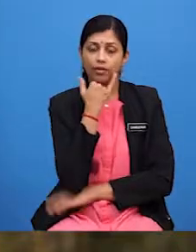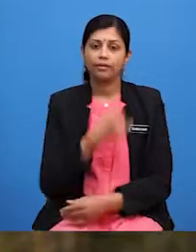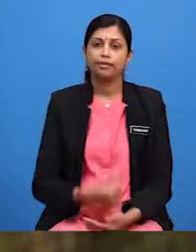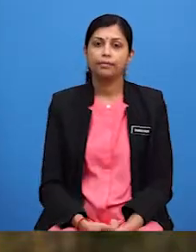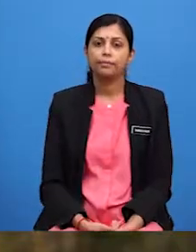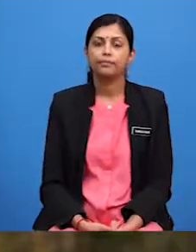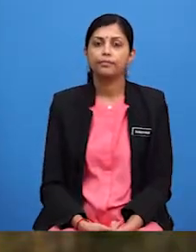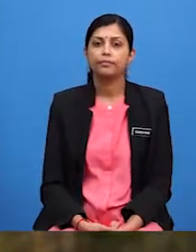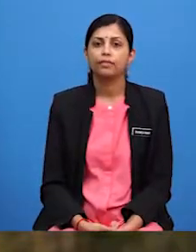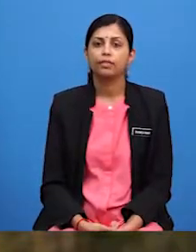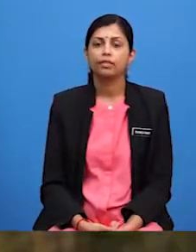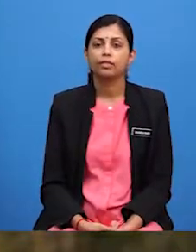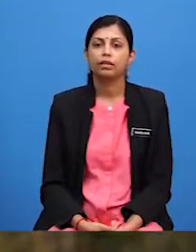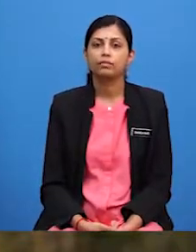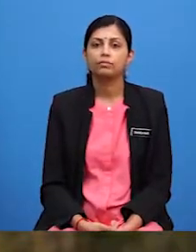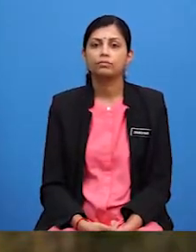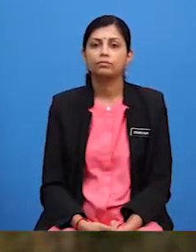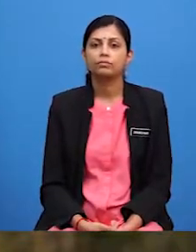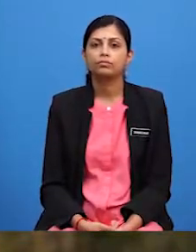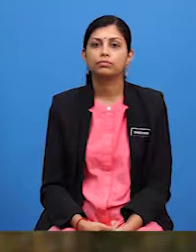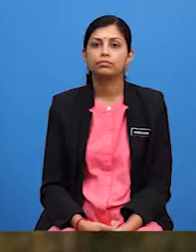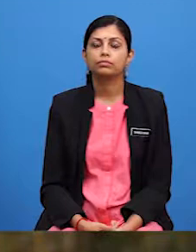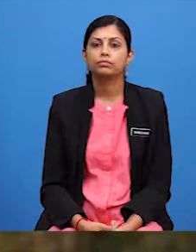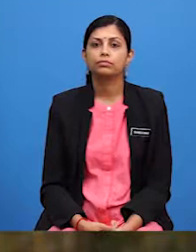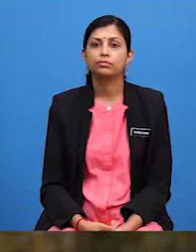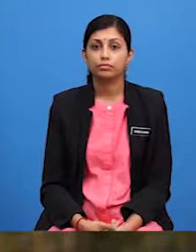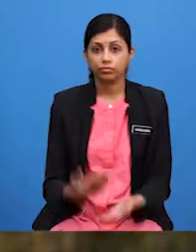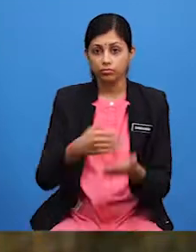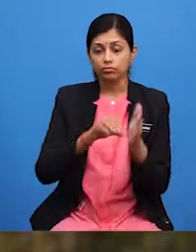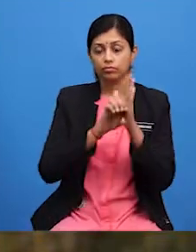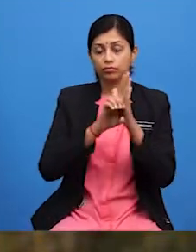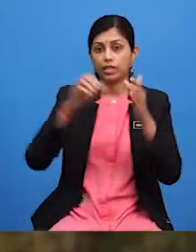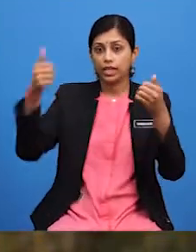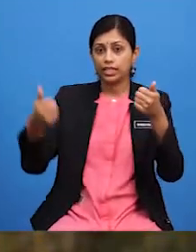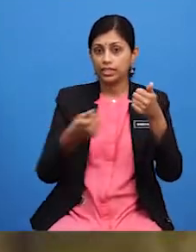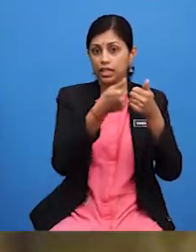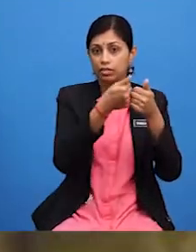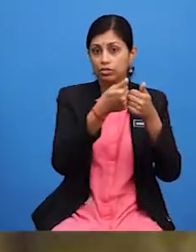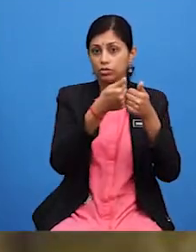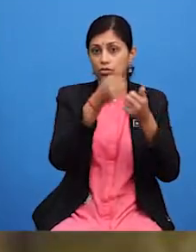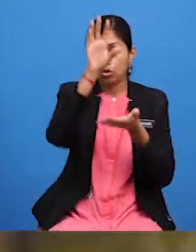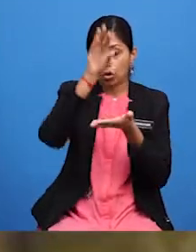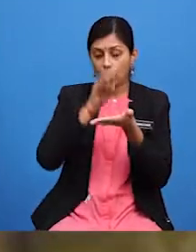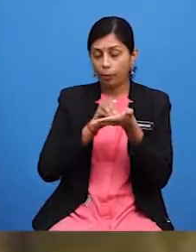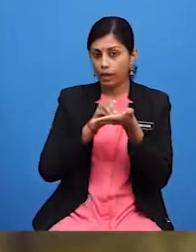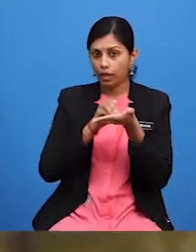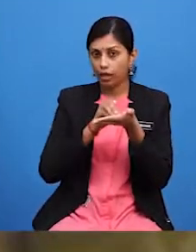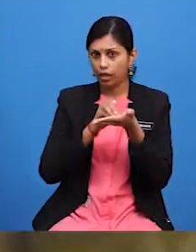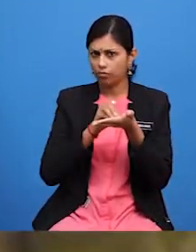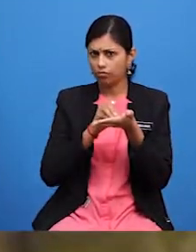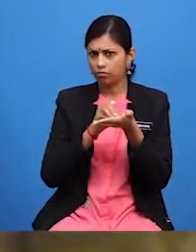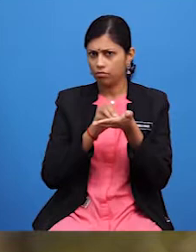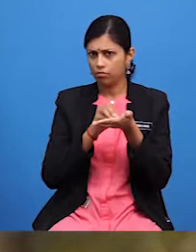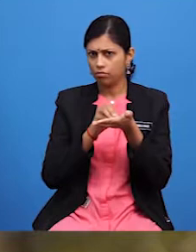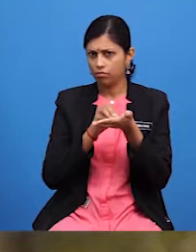Another example here is the challenge to copy the text below. What have we learned from